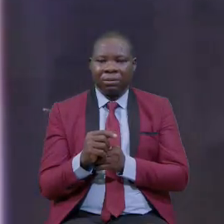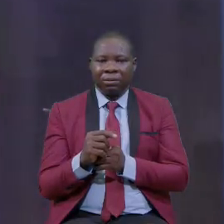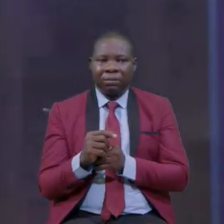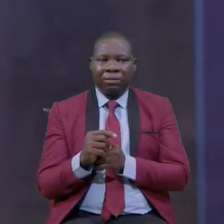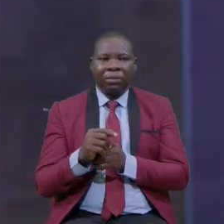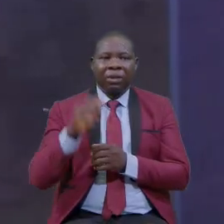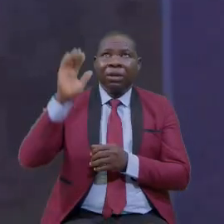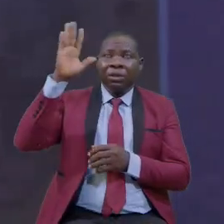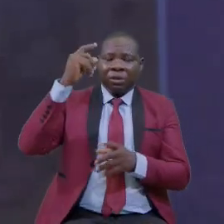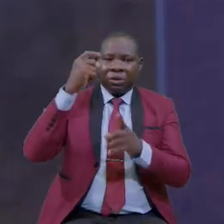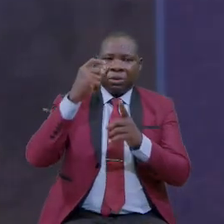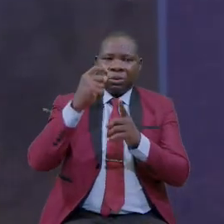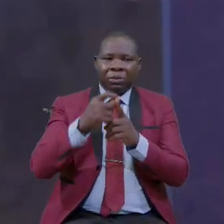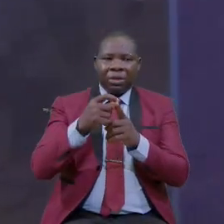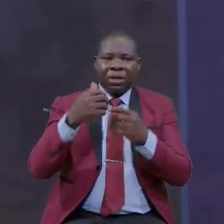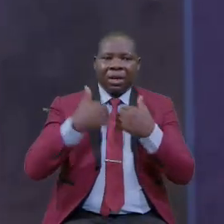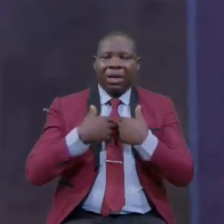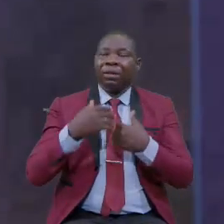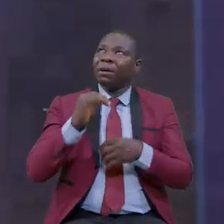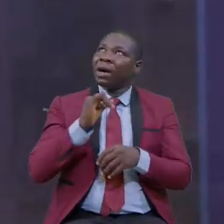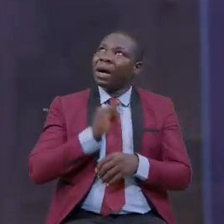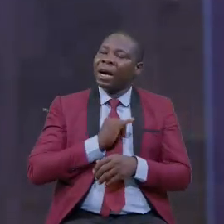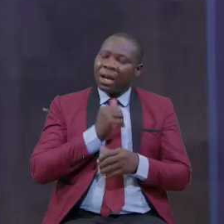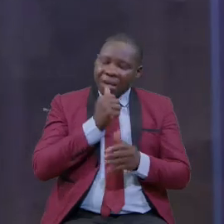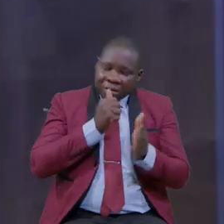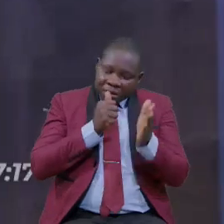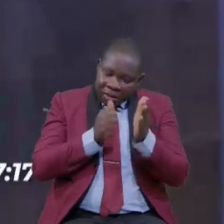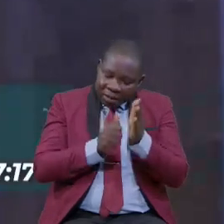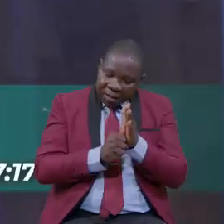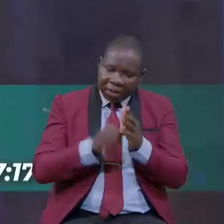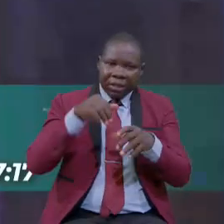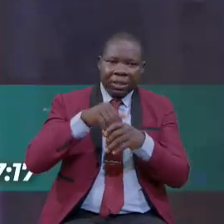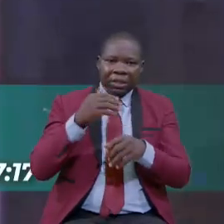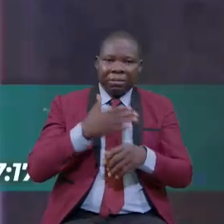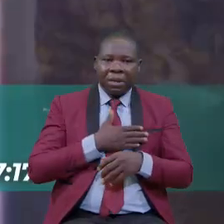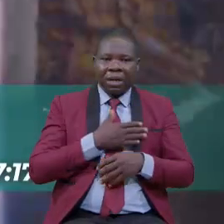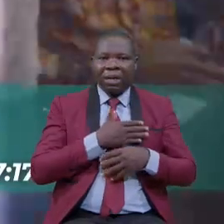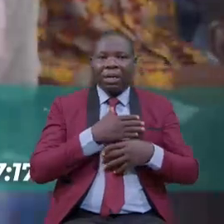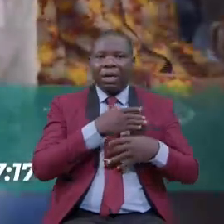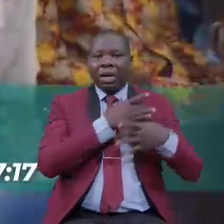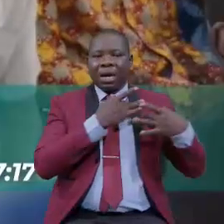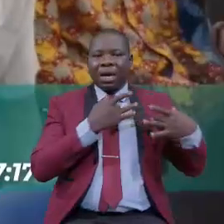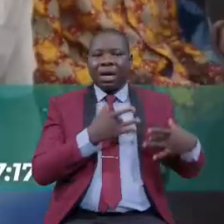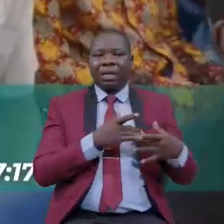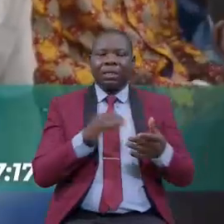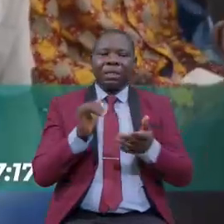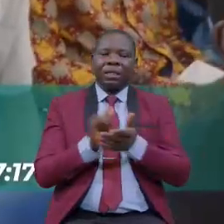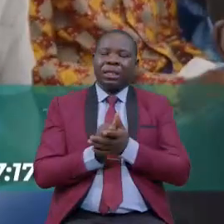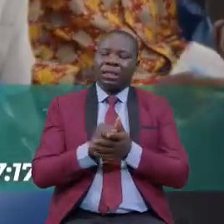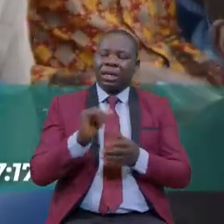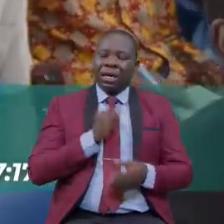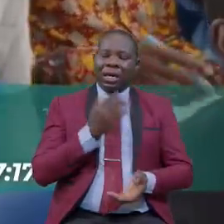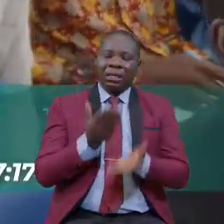he in my heart that I may not sin against